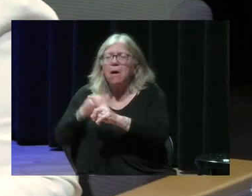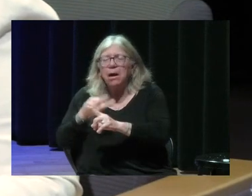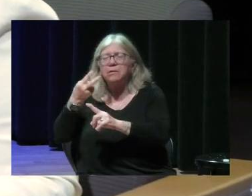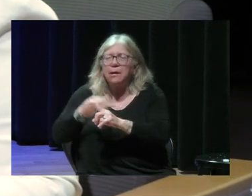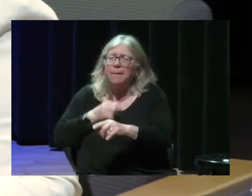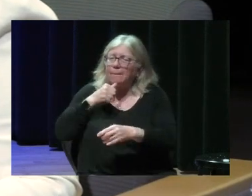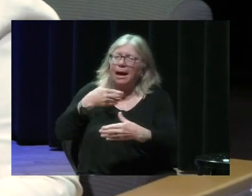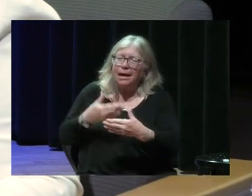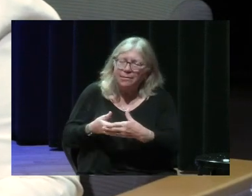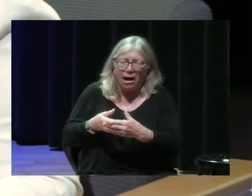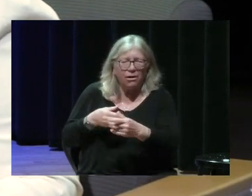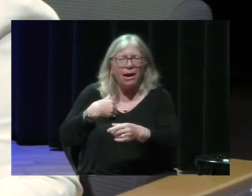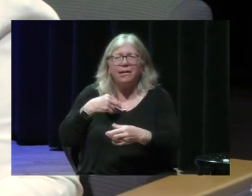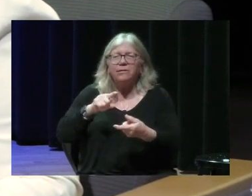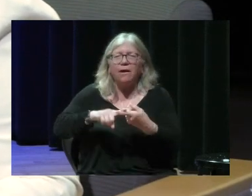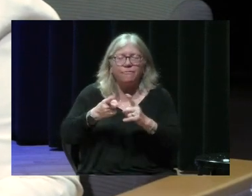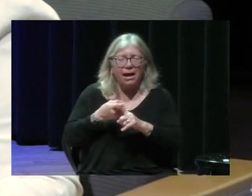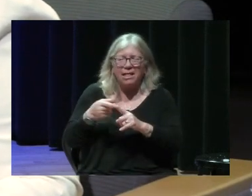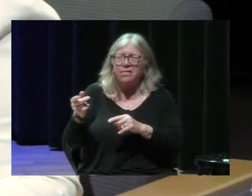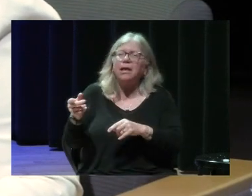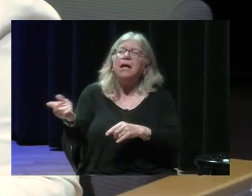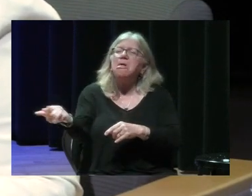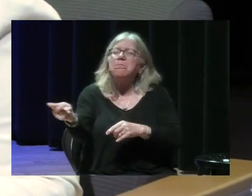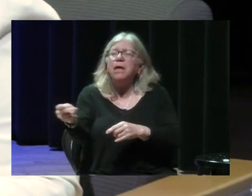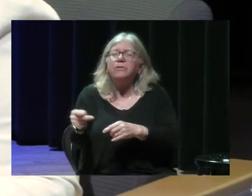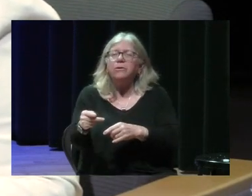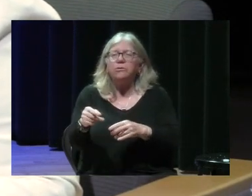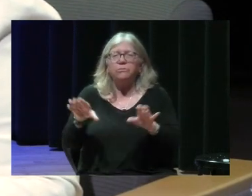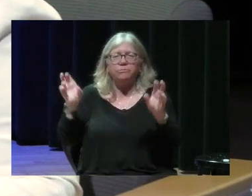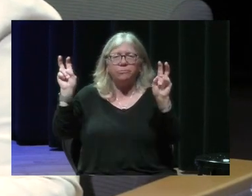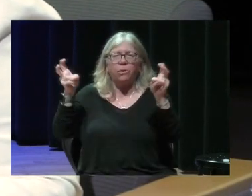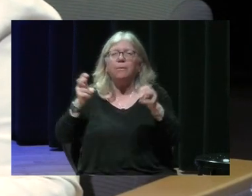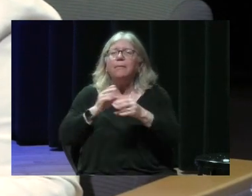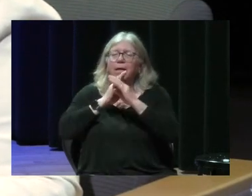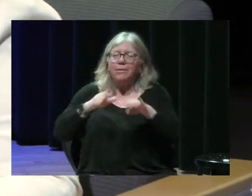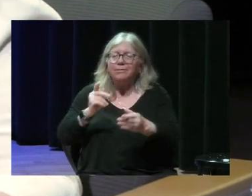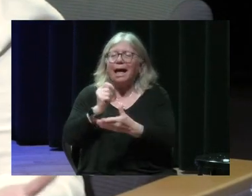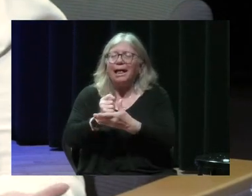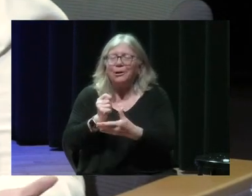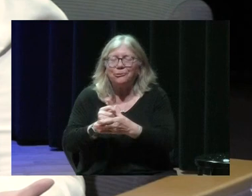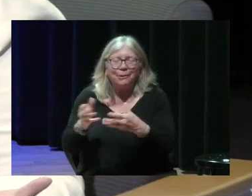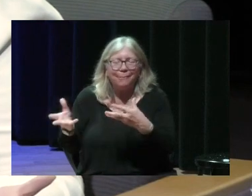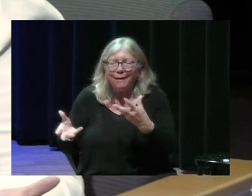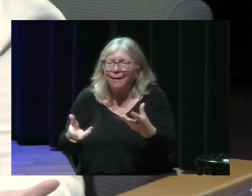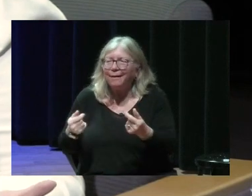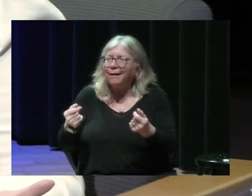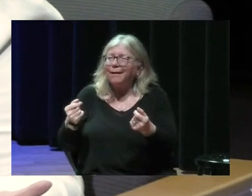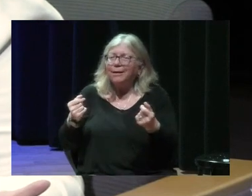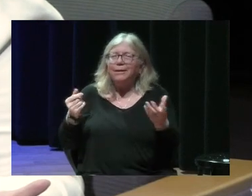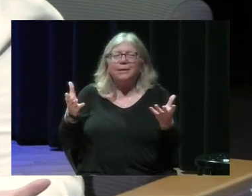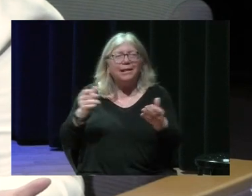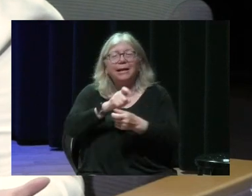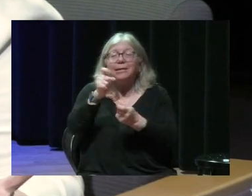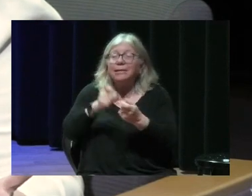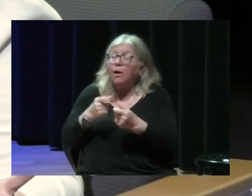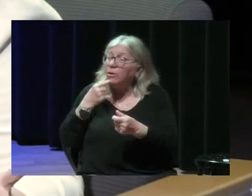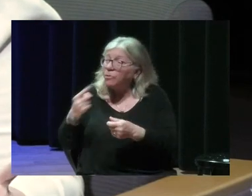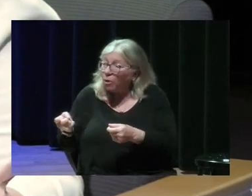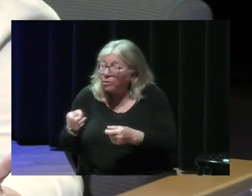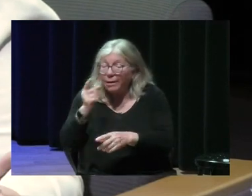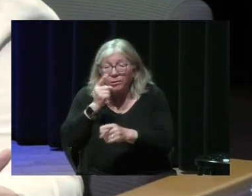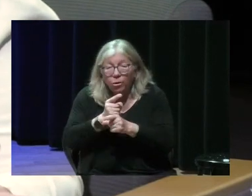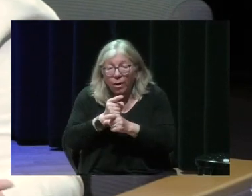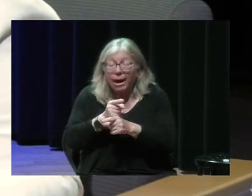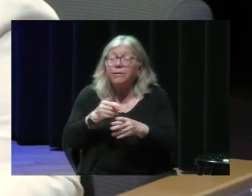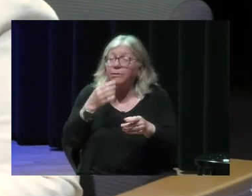Jane, but won't tell her why for a few days. Red flag. I thought, well, this is exactly what I told her. That's correct.